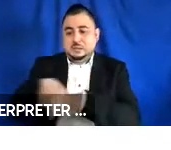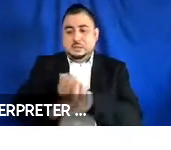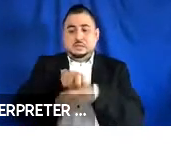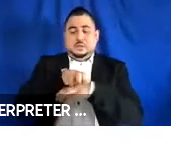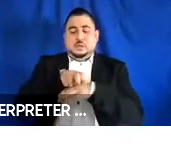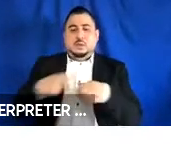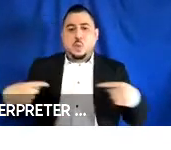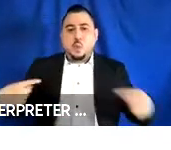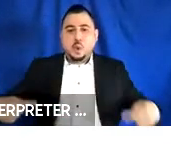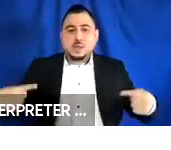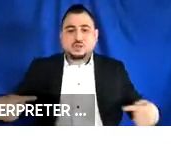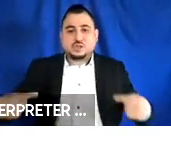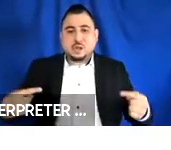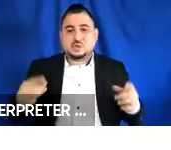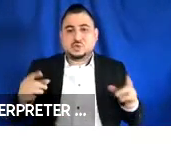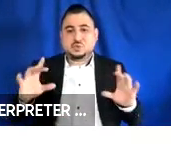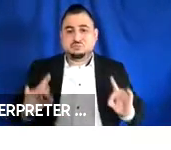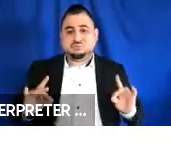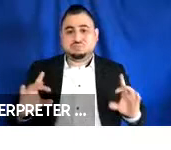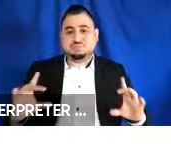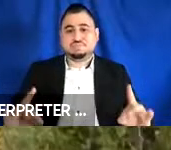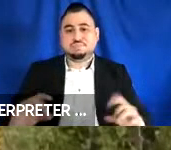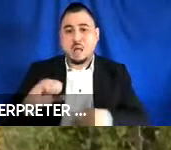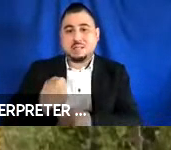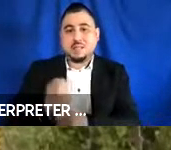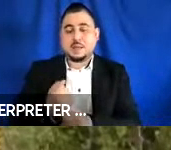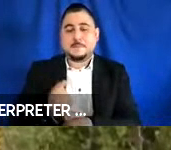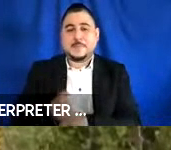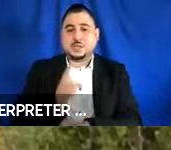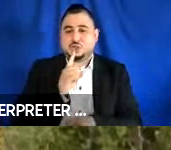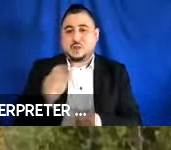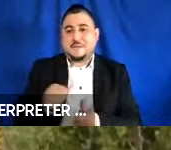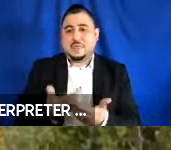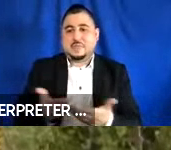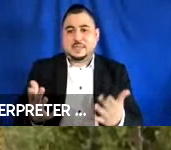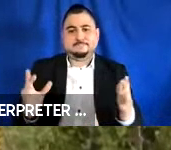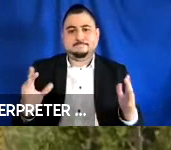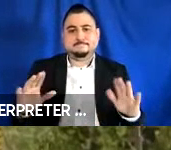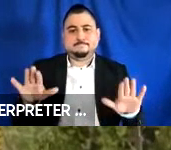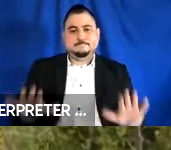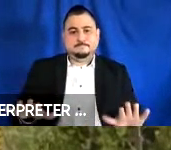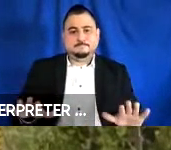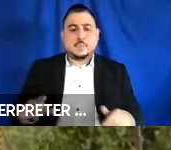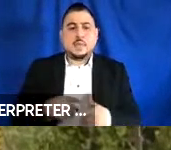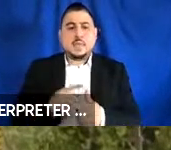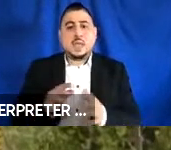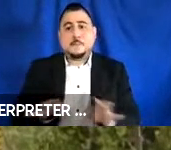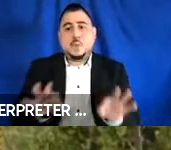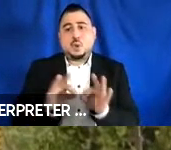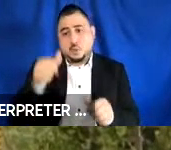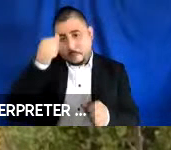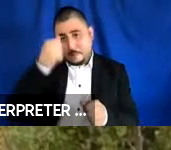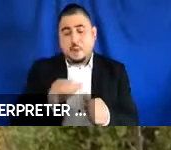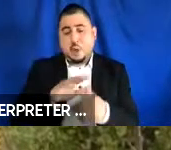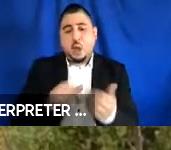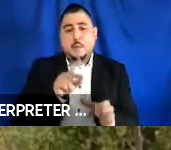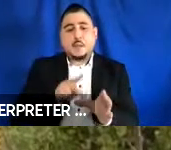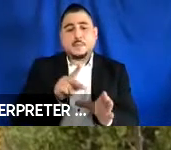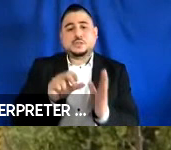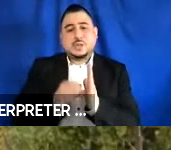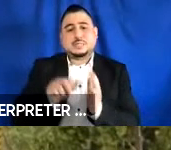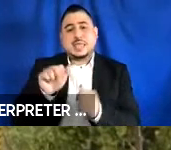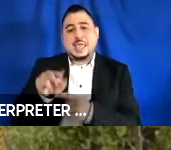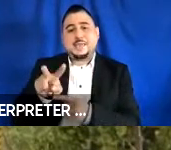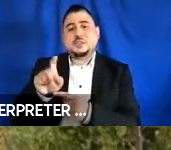other mobility devices. Next slide, please. It's important to note that almost all participants stressed that AV